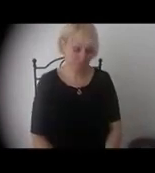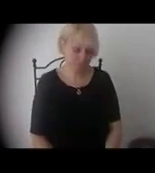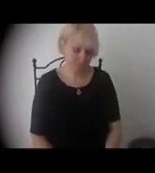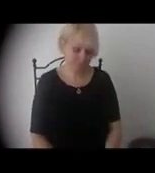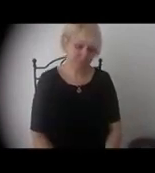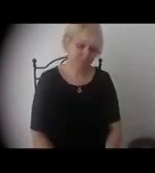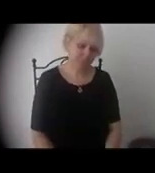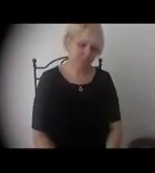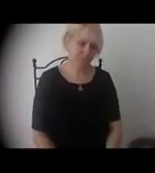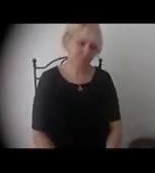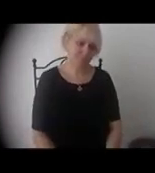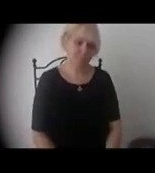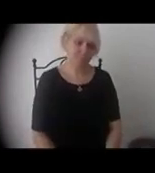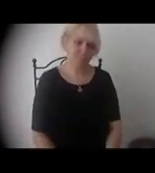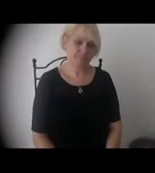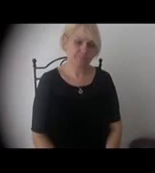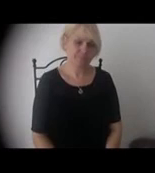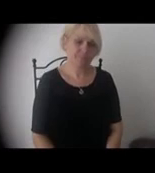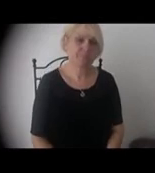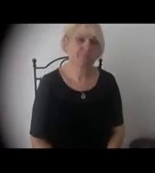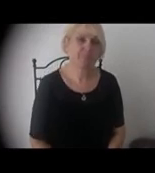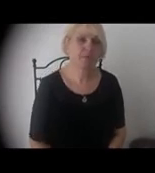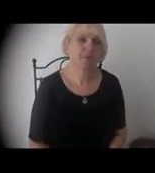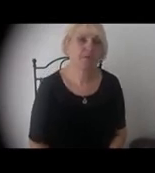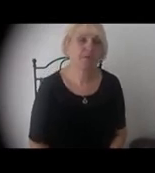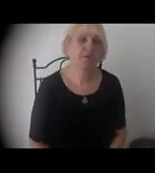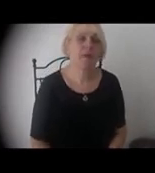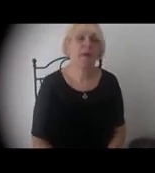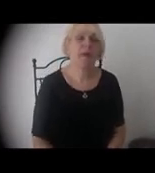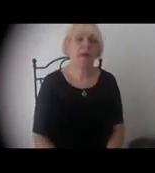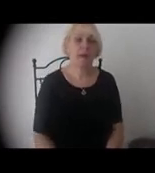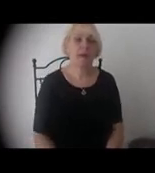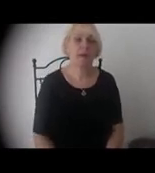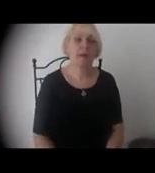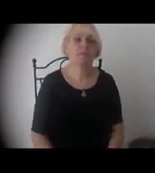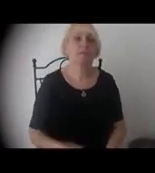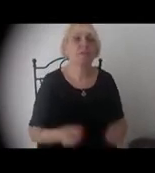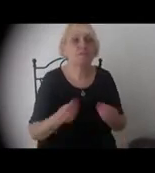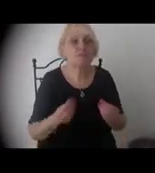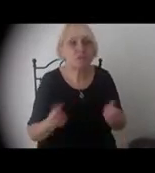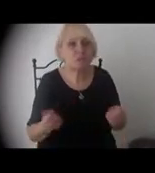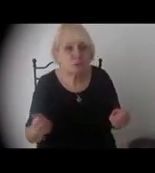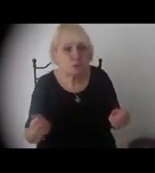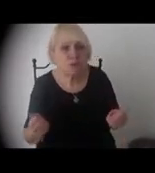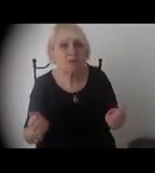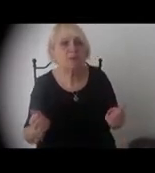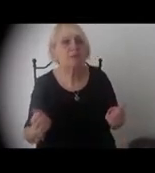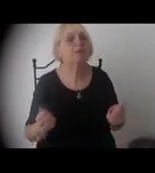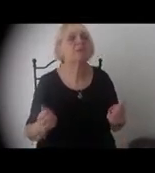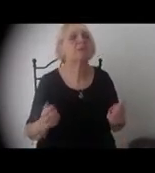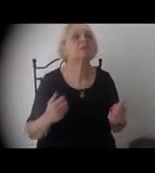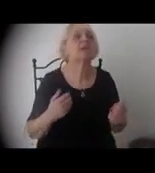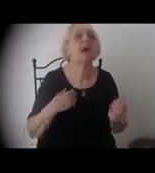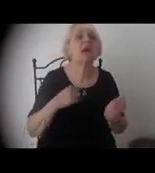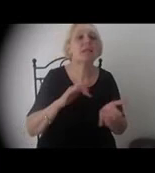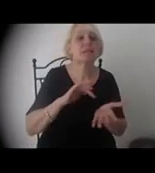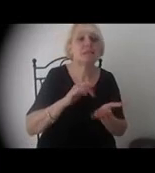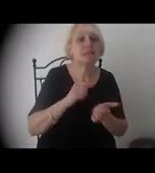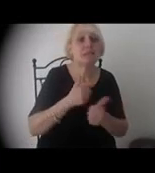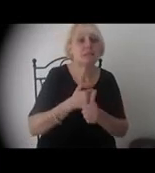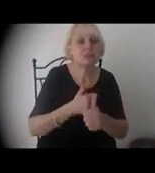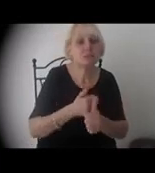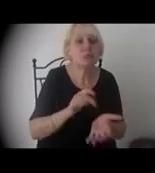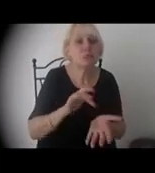back to some of these, I guess, resources and sources of support through the Anna Freud Centre, through Young